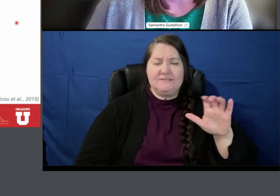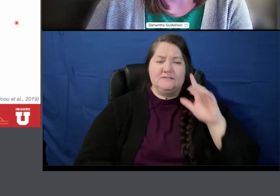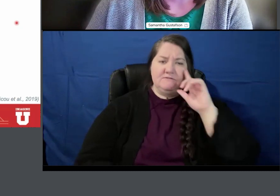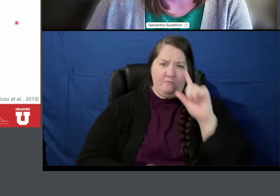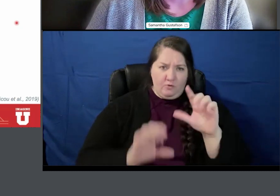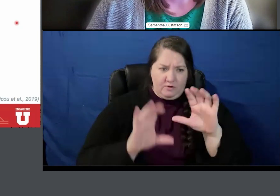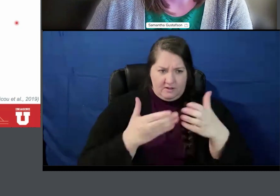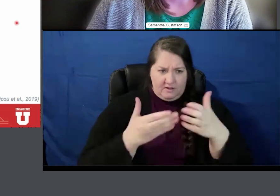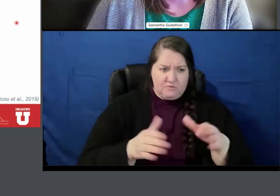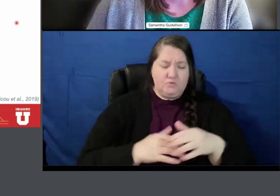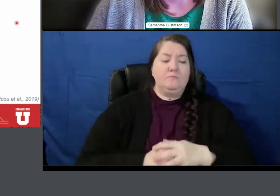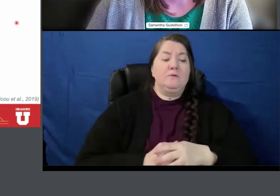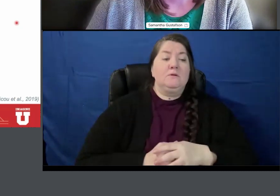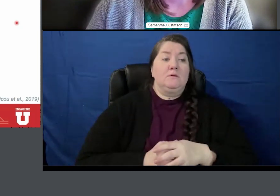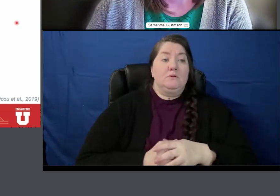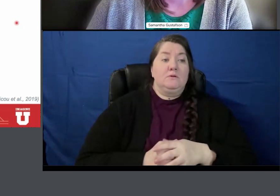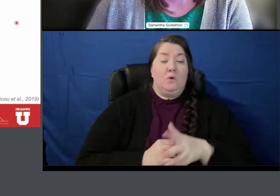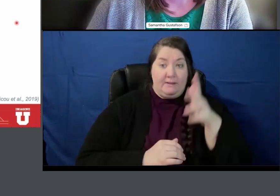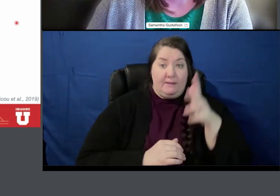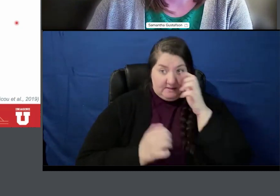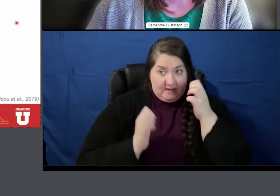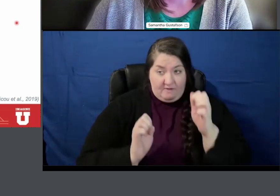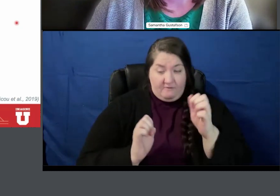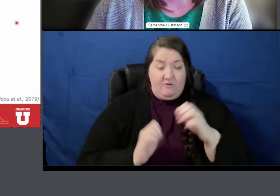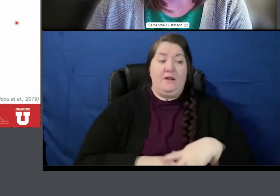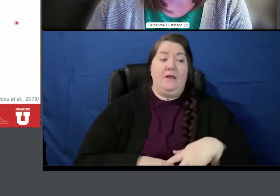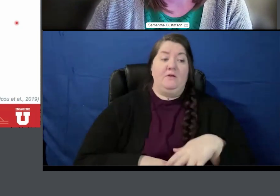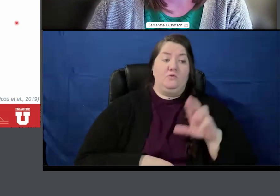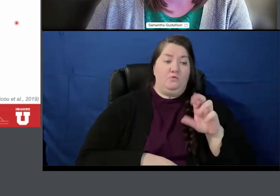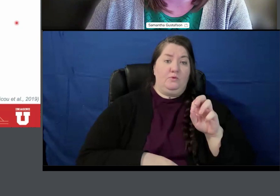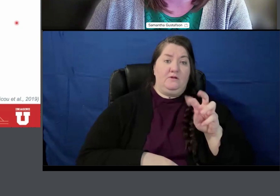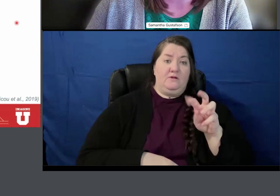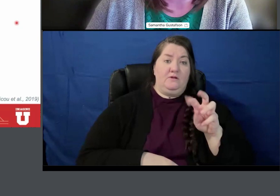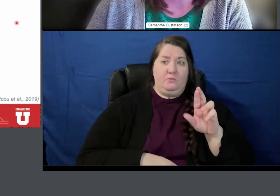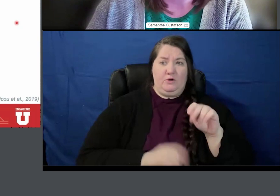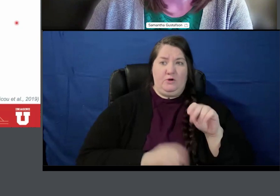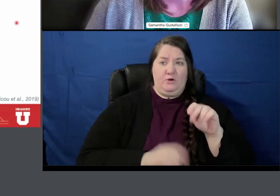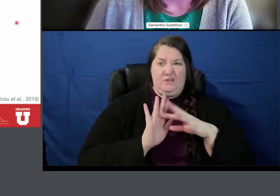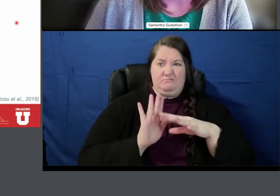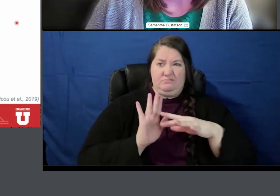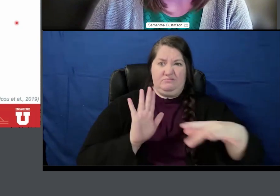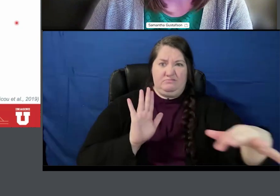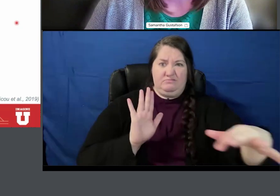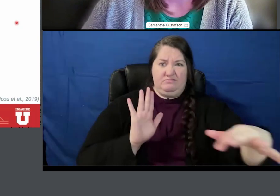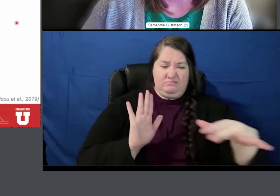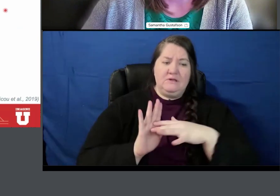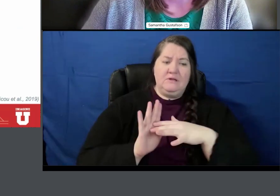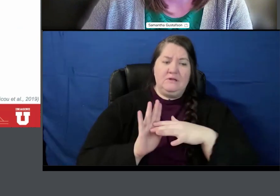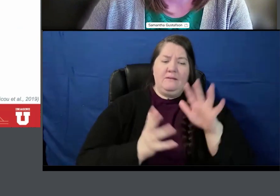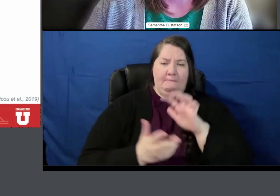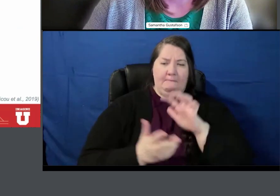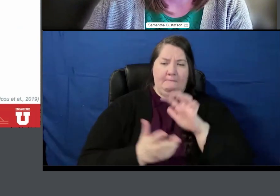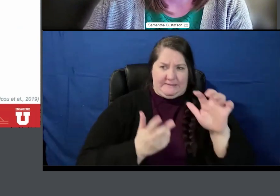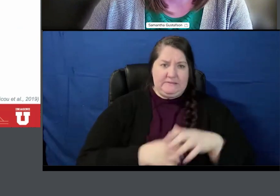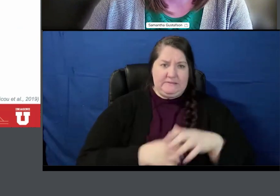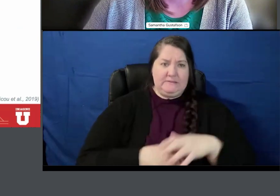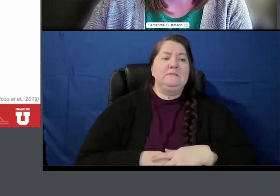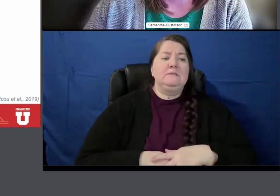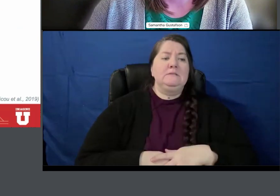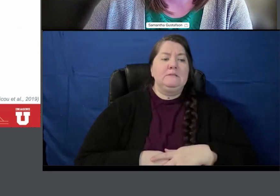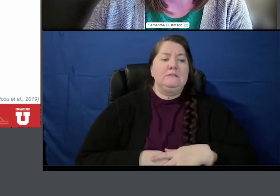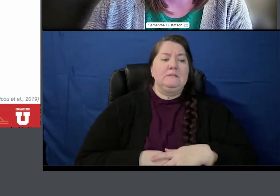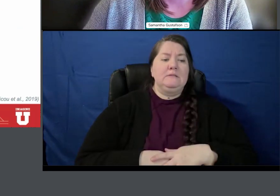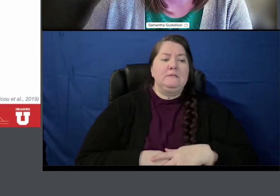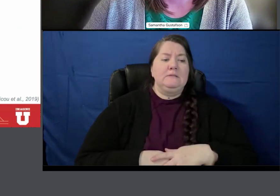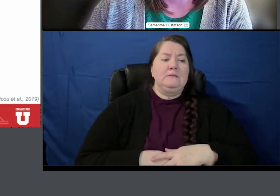results on listening effort and reverberation in children are pretty mixed. And so in this figure here,